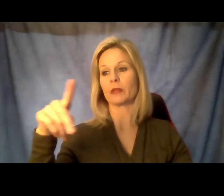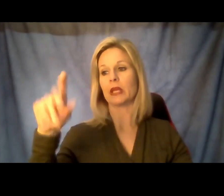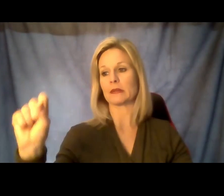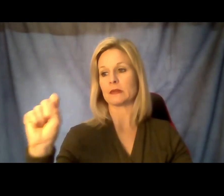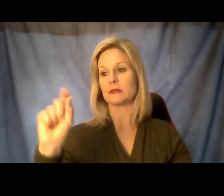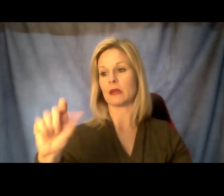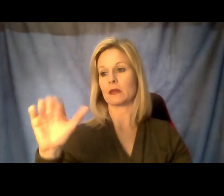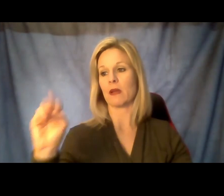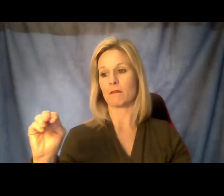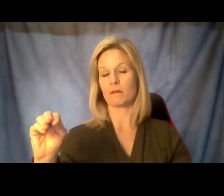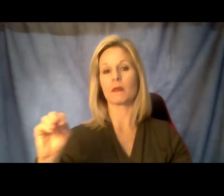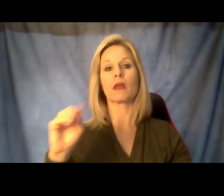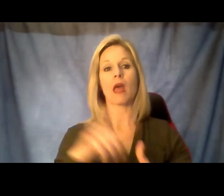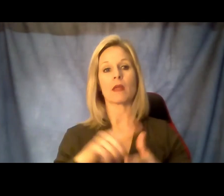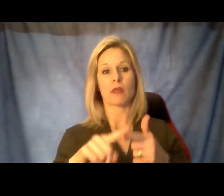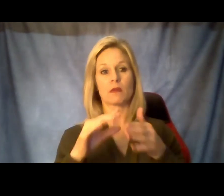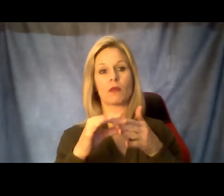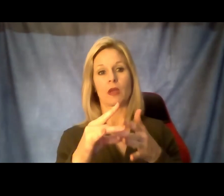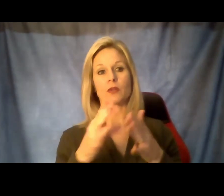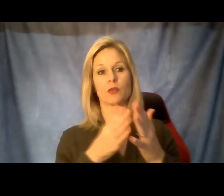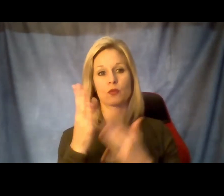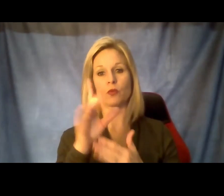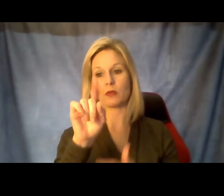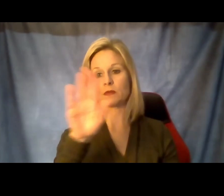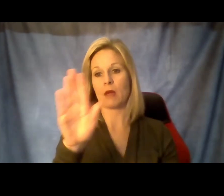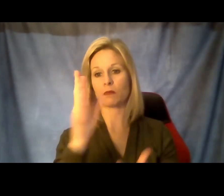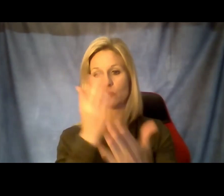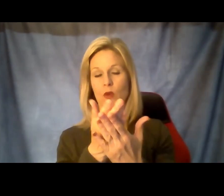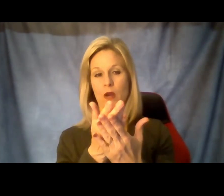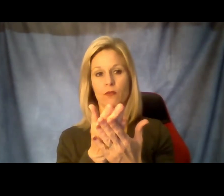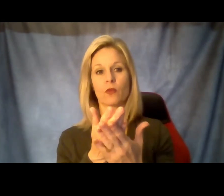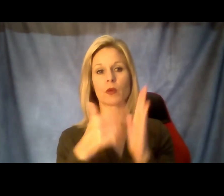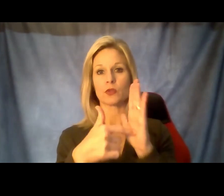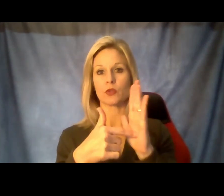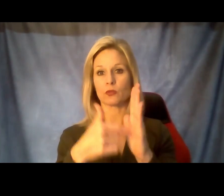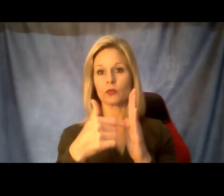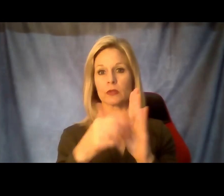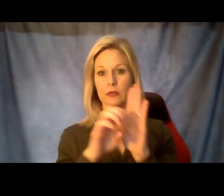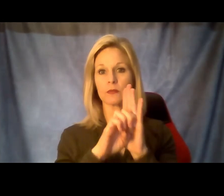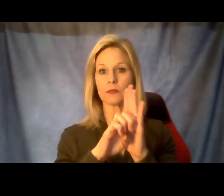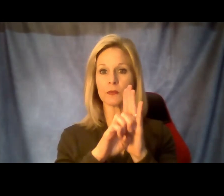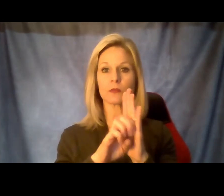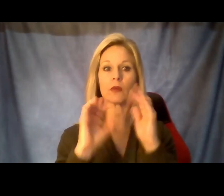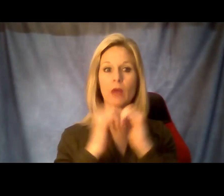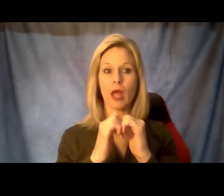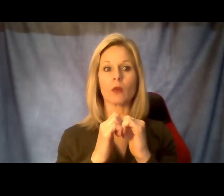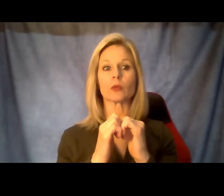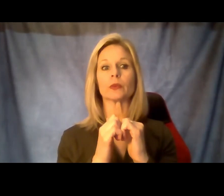ableopps.com, and then I'll walk you through the tabs to get there. I want to show you some examples of some how-to